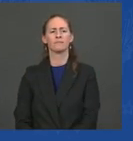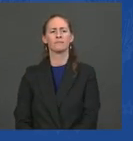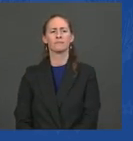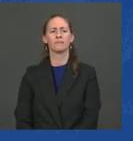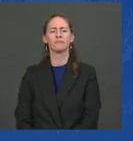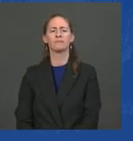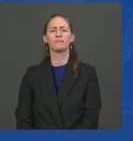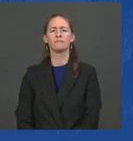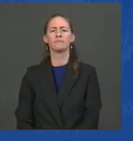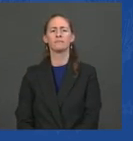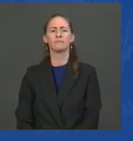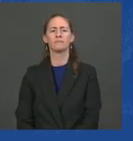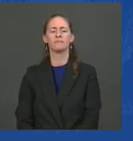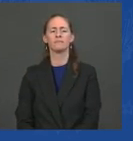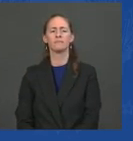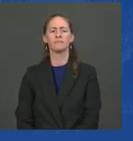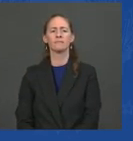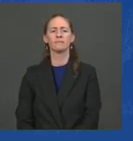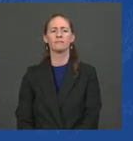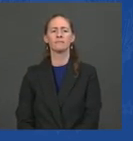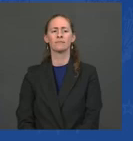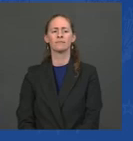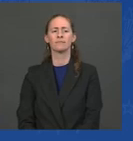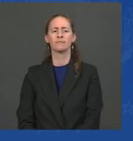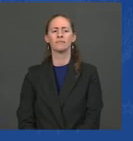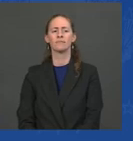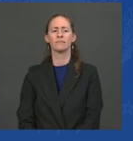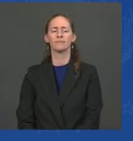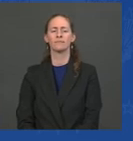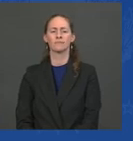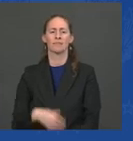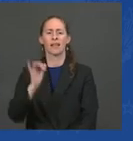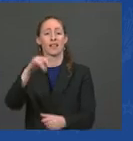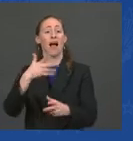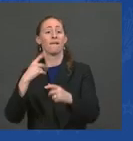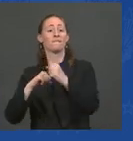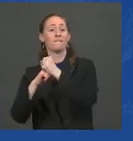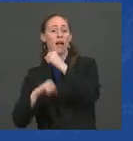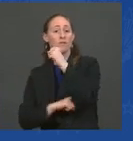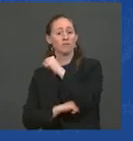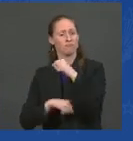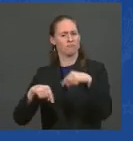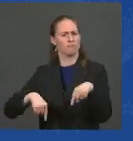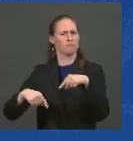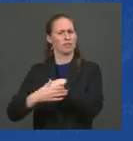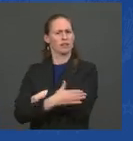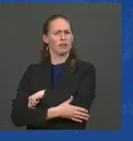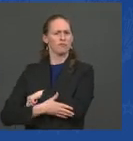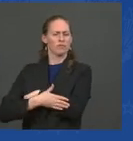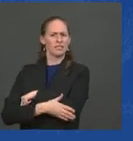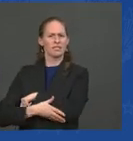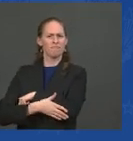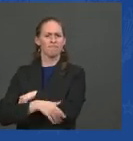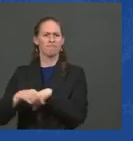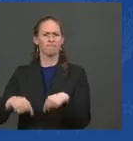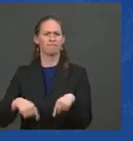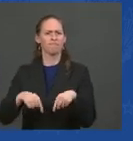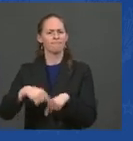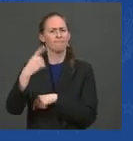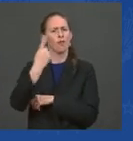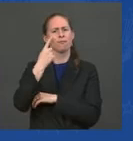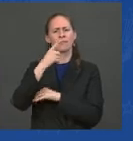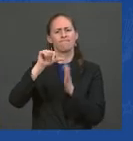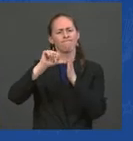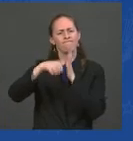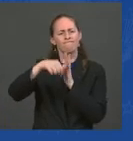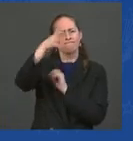That's the radical idea at the core of the founding of our nation. As I said, that all men and women are created equal. We really are endowed